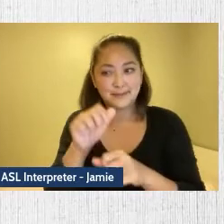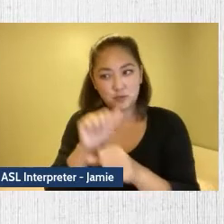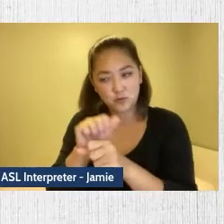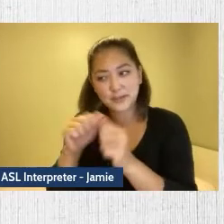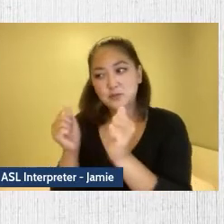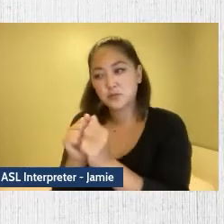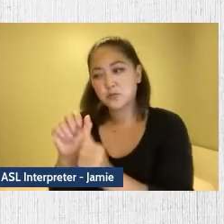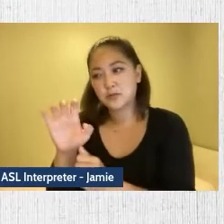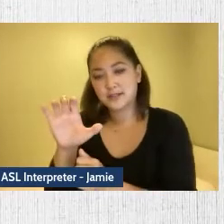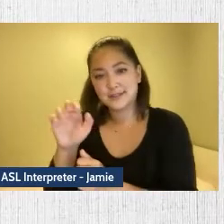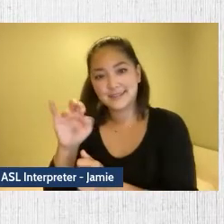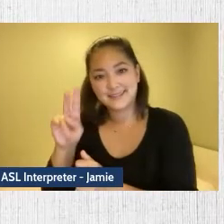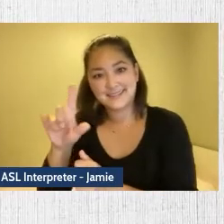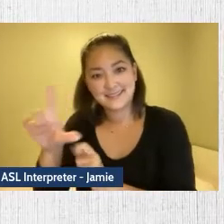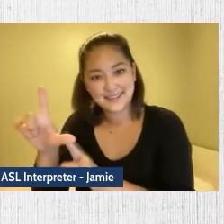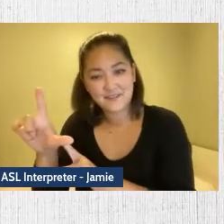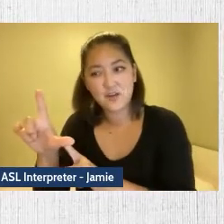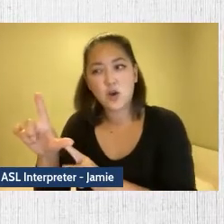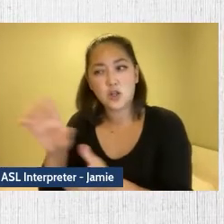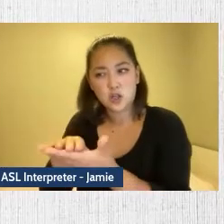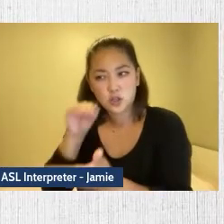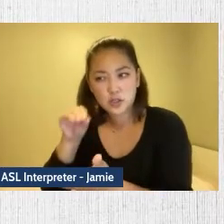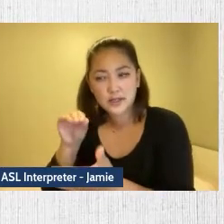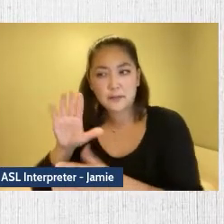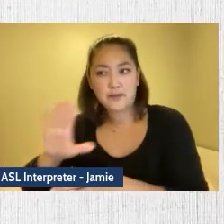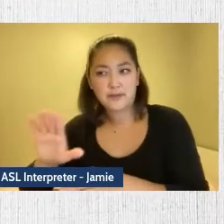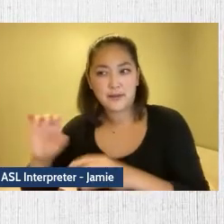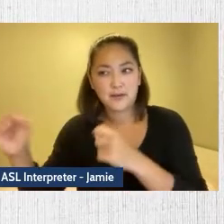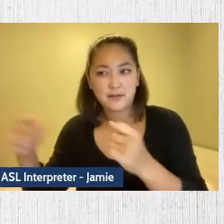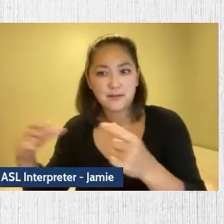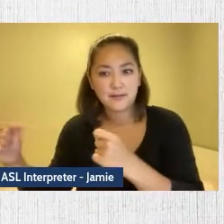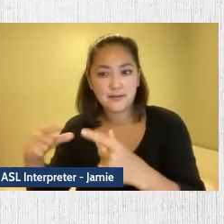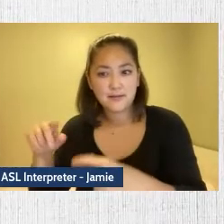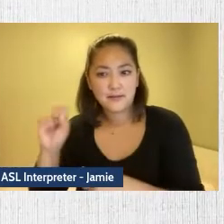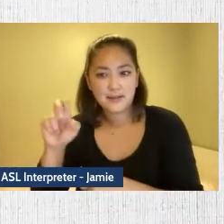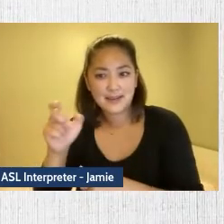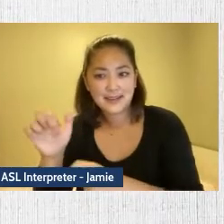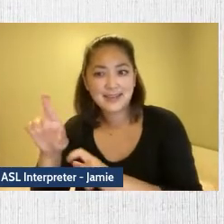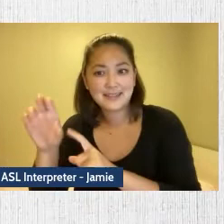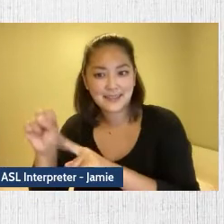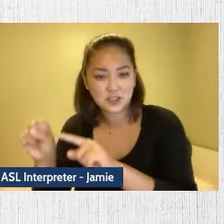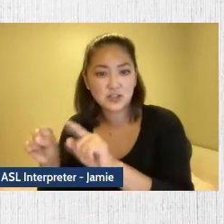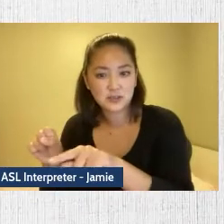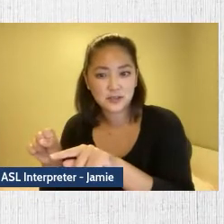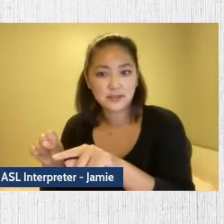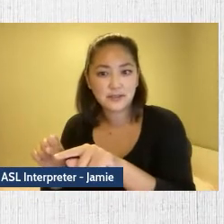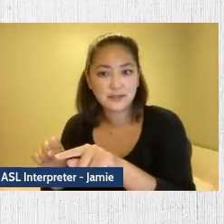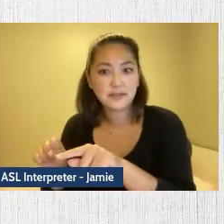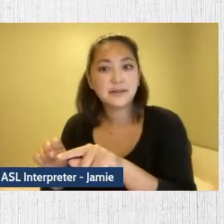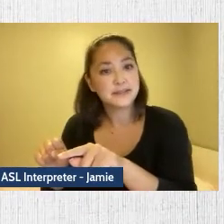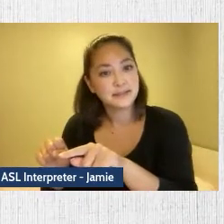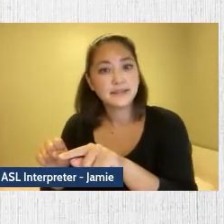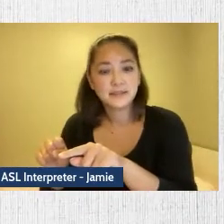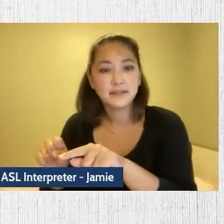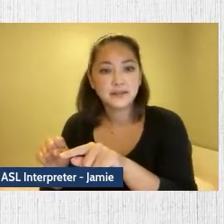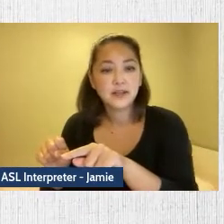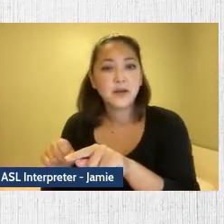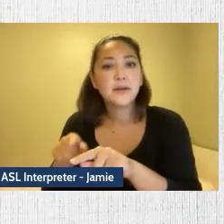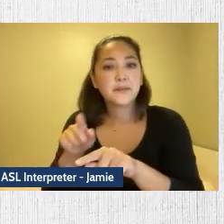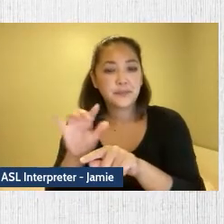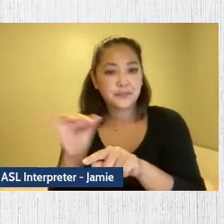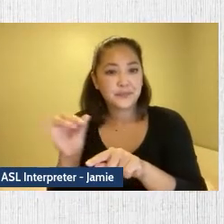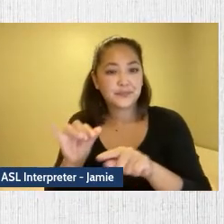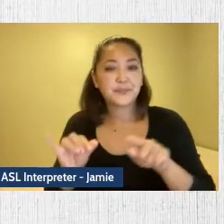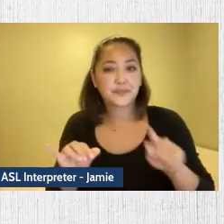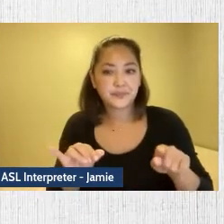civil, learning a bit more about the sensors and the data that they use for the monitoring aspect of it, and then using the scientific knowledge that